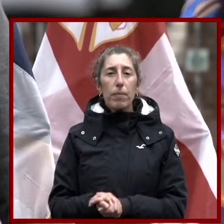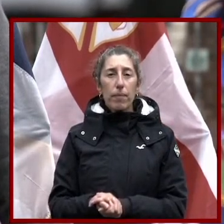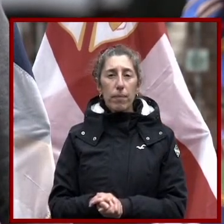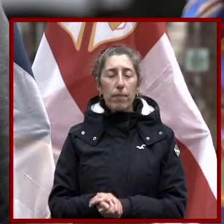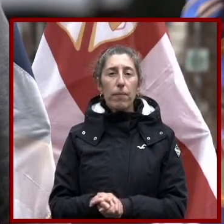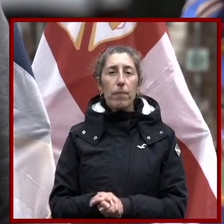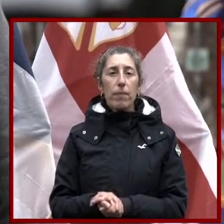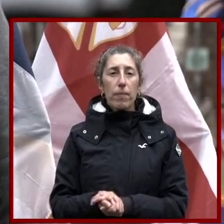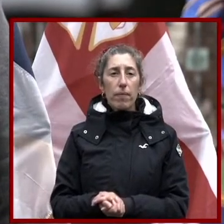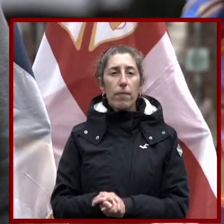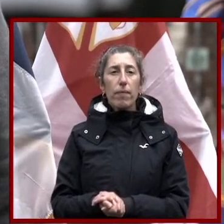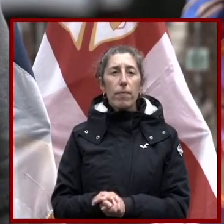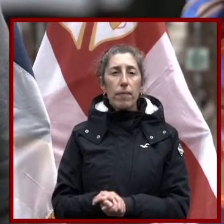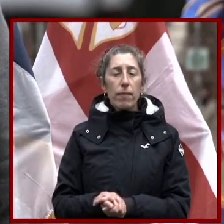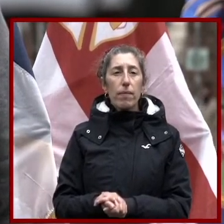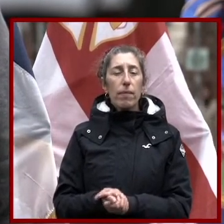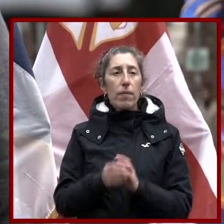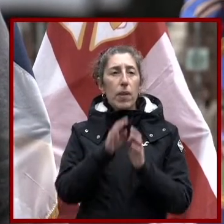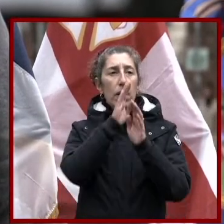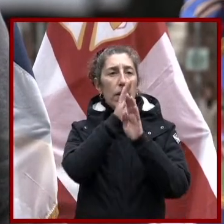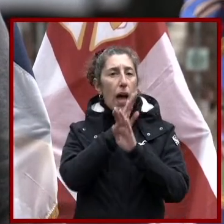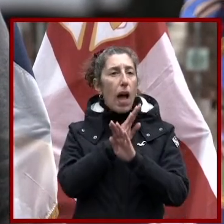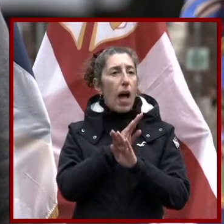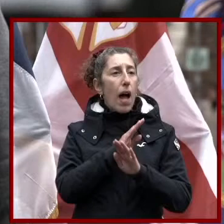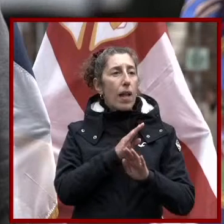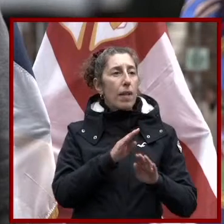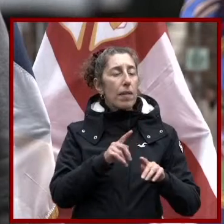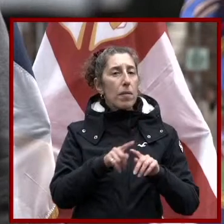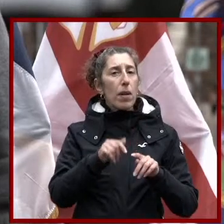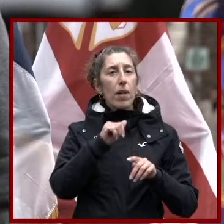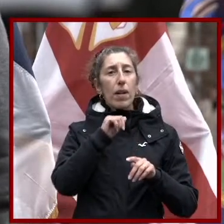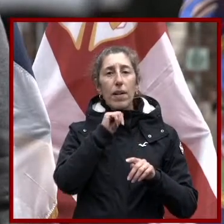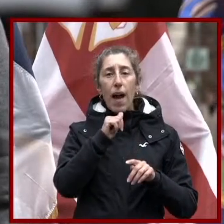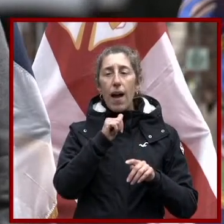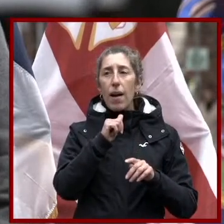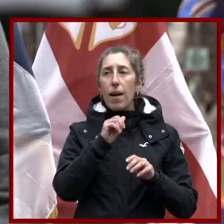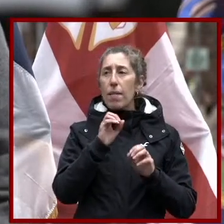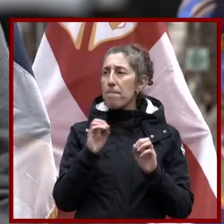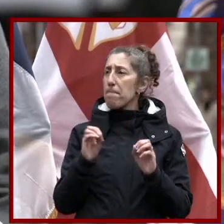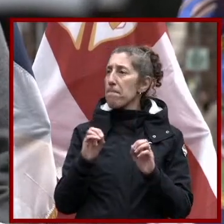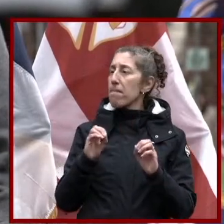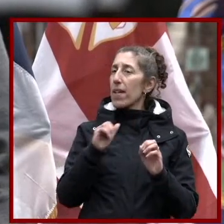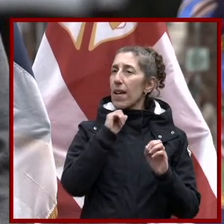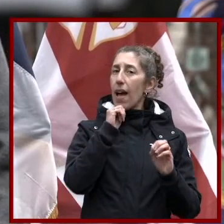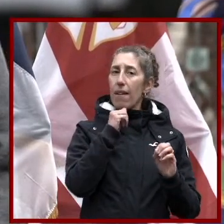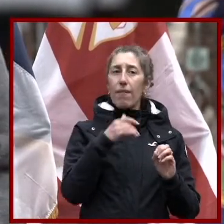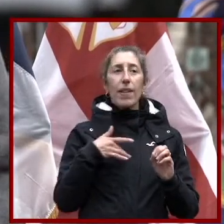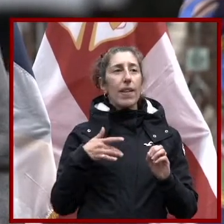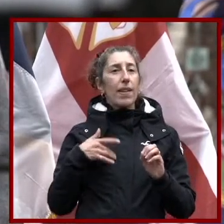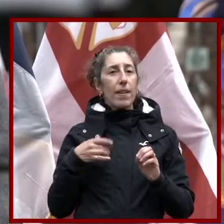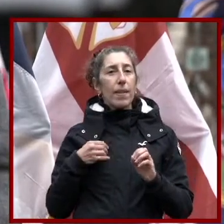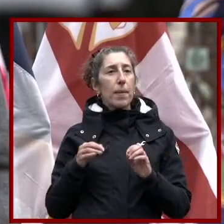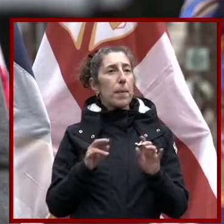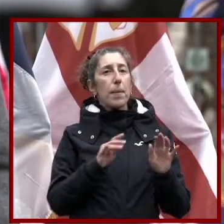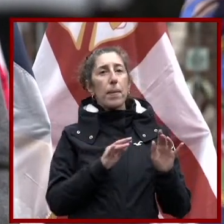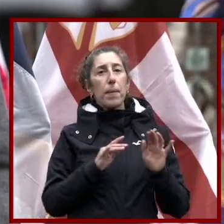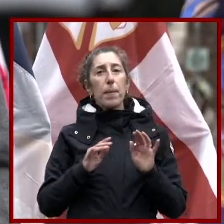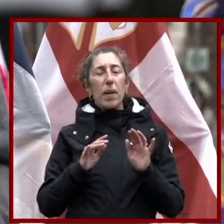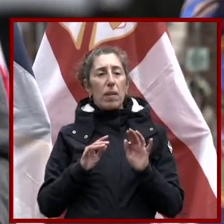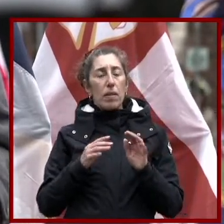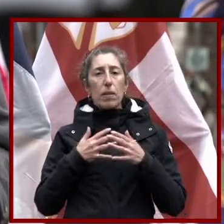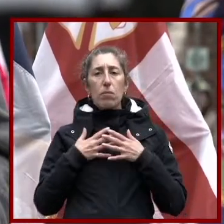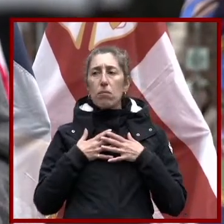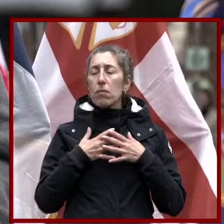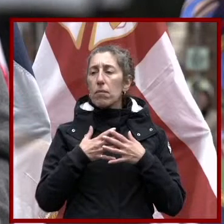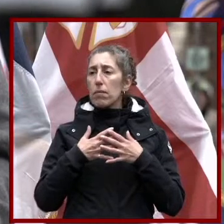for you. When the silence isn't quiet, feels like it's getting hard to